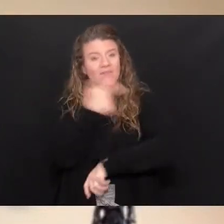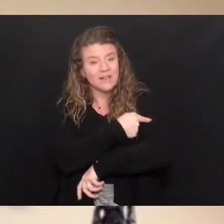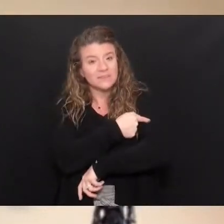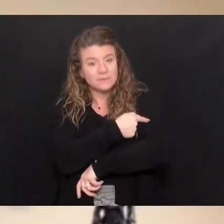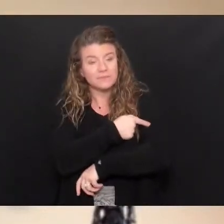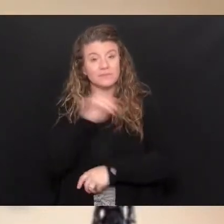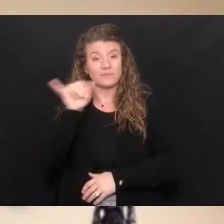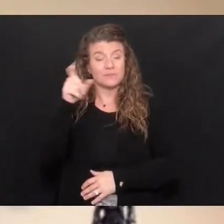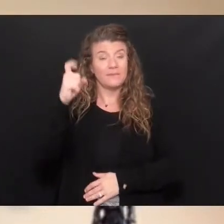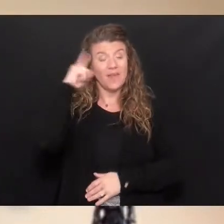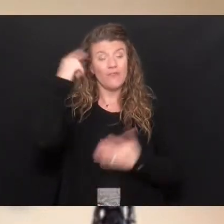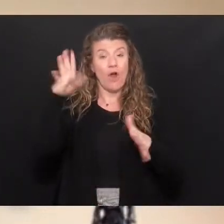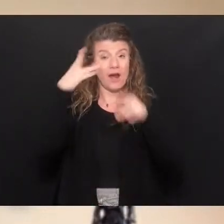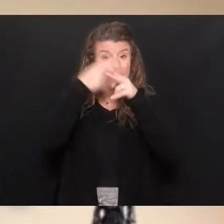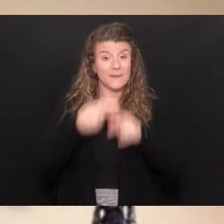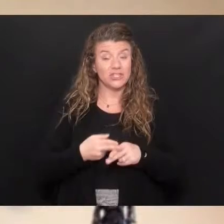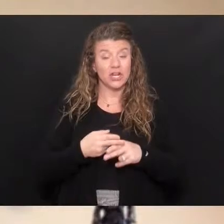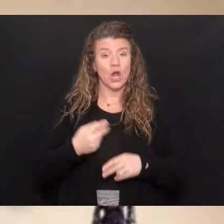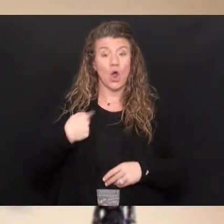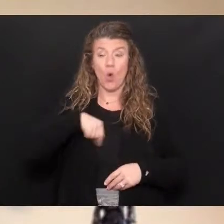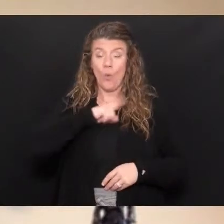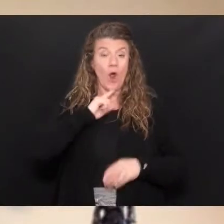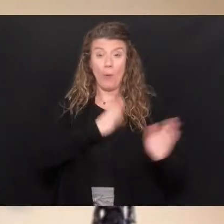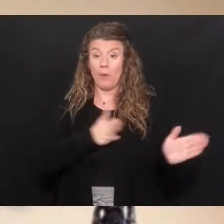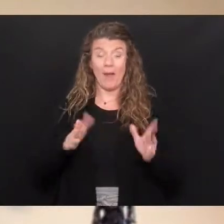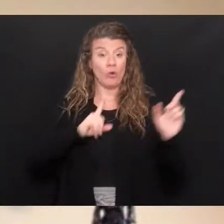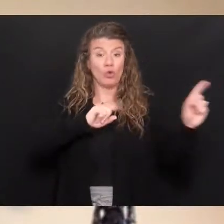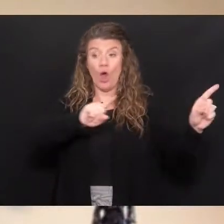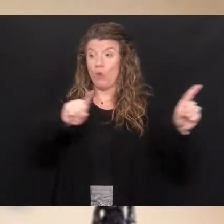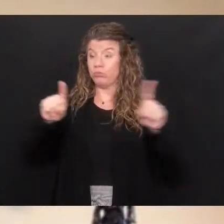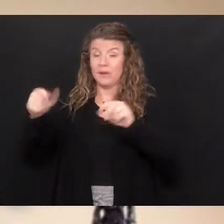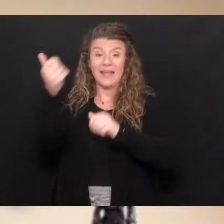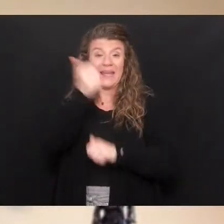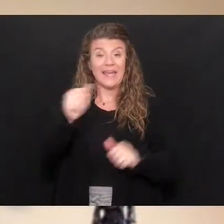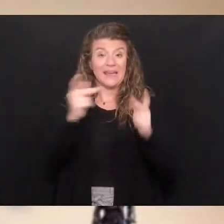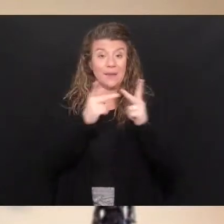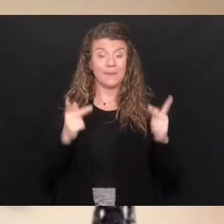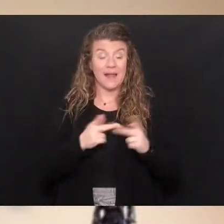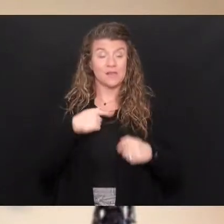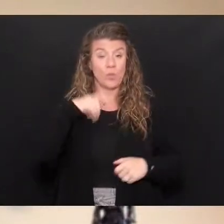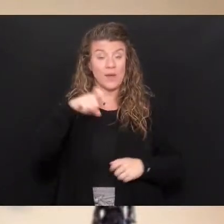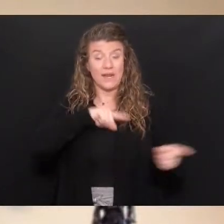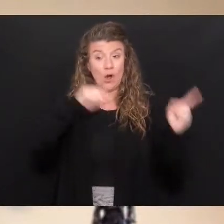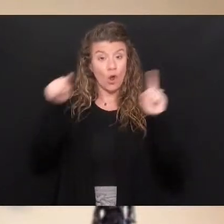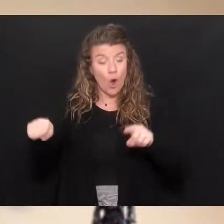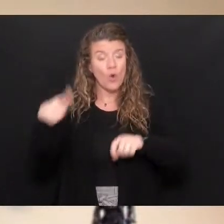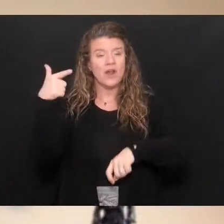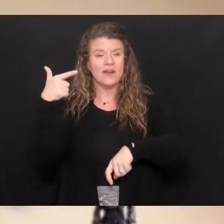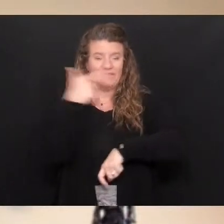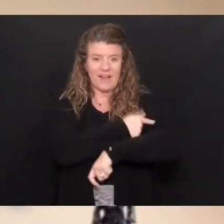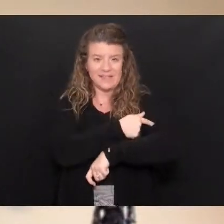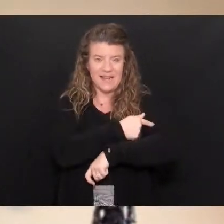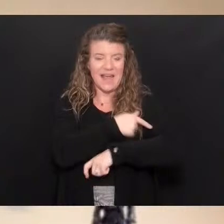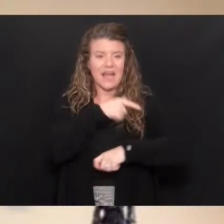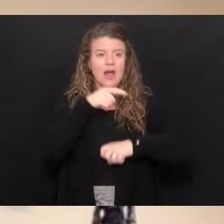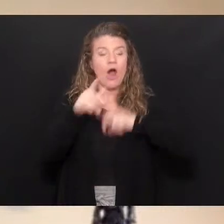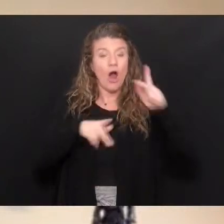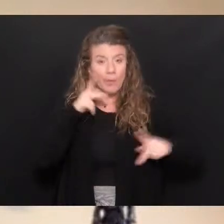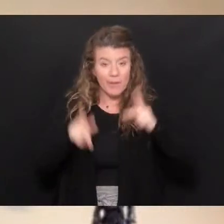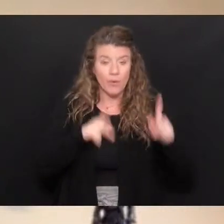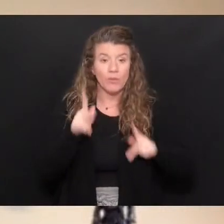governor again pointed out, we are prepared to go wherever we need to go to vaccinate our fellow